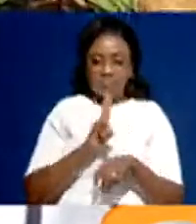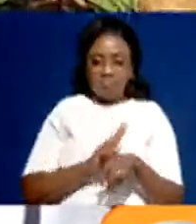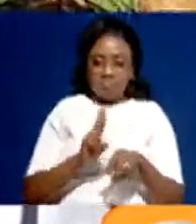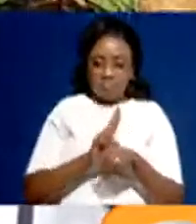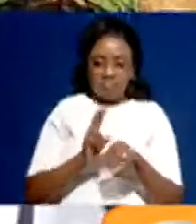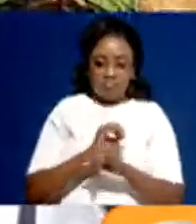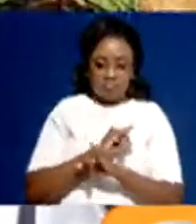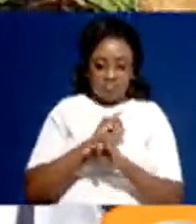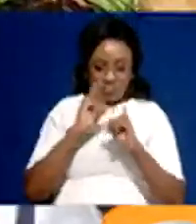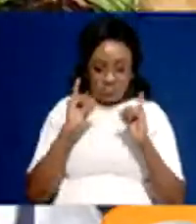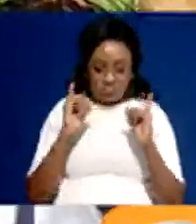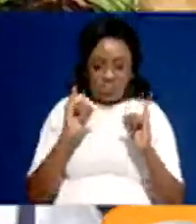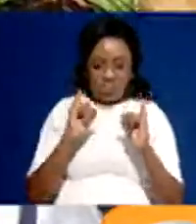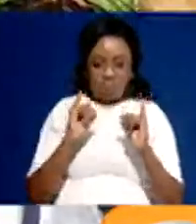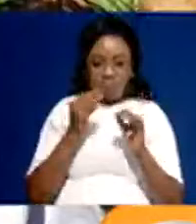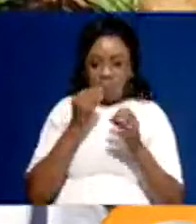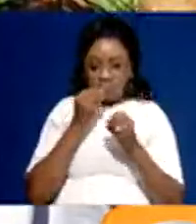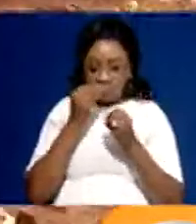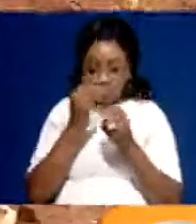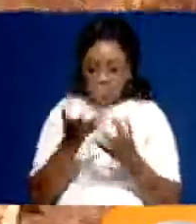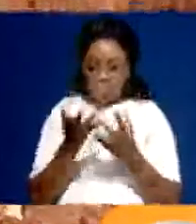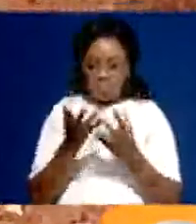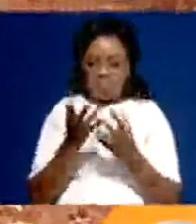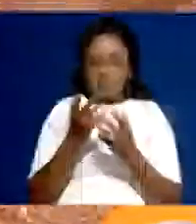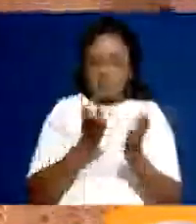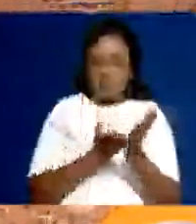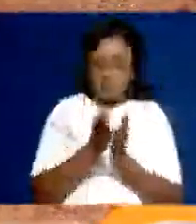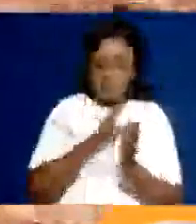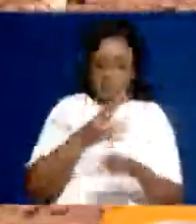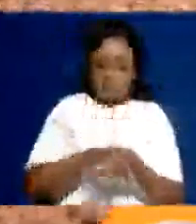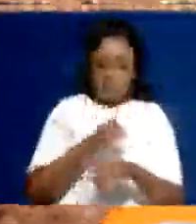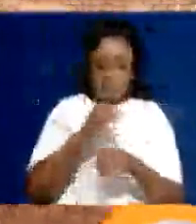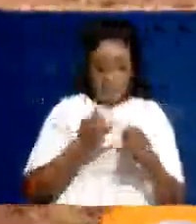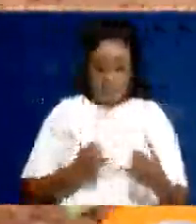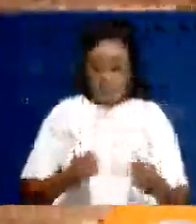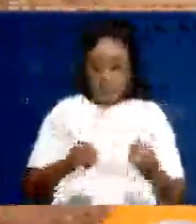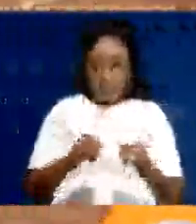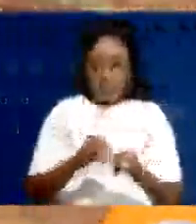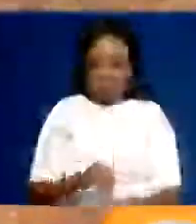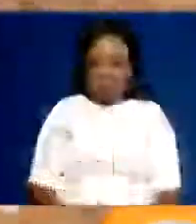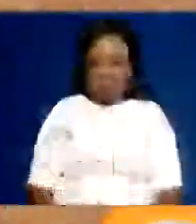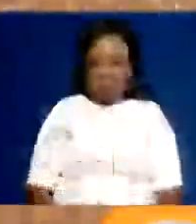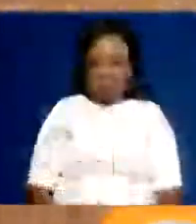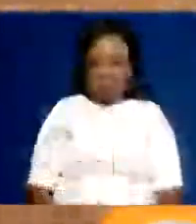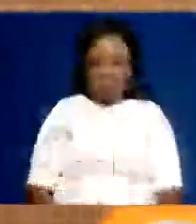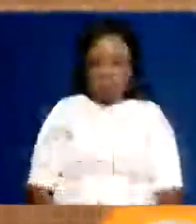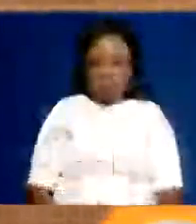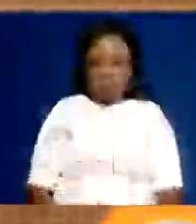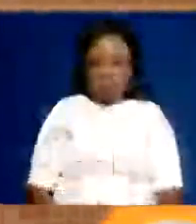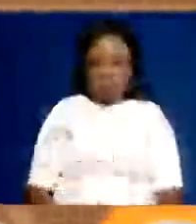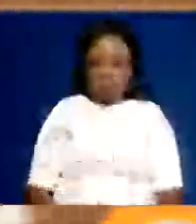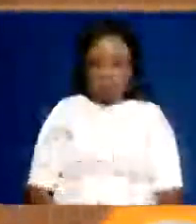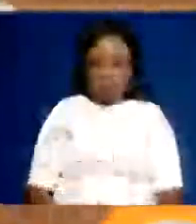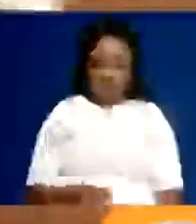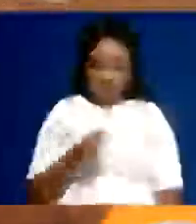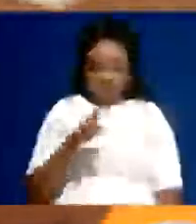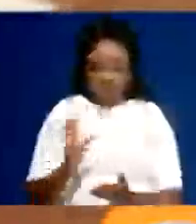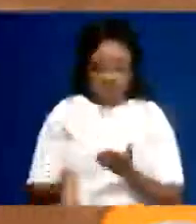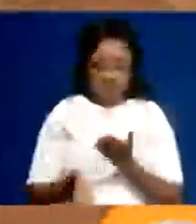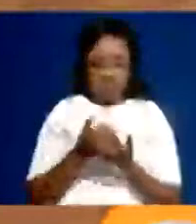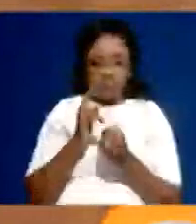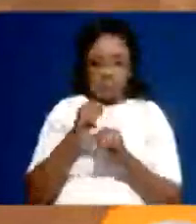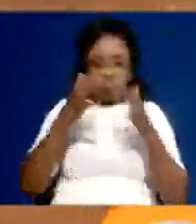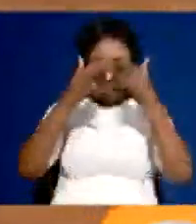of climate information services in as far as they can inform their agricultural